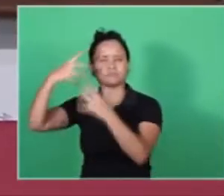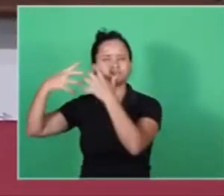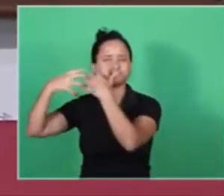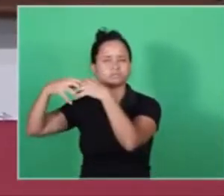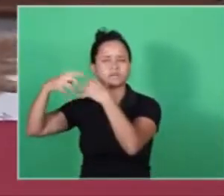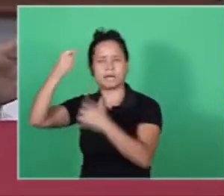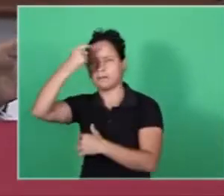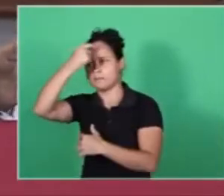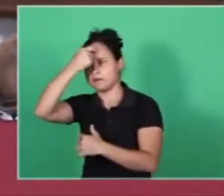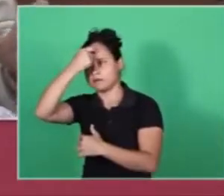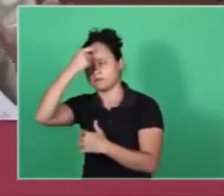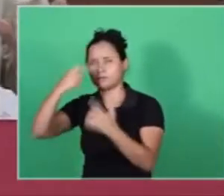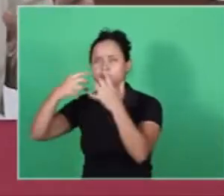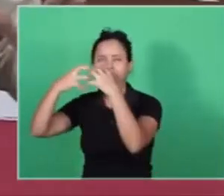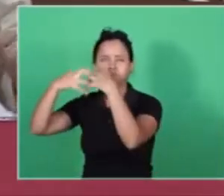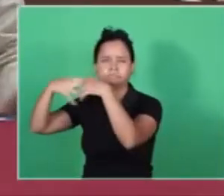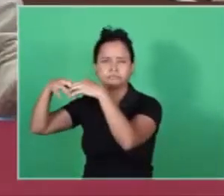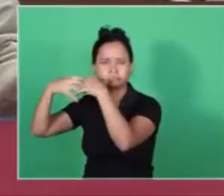mind.